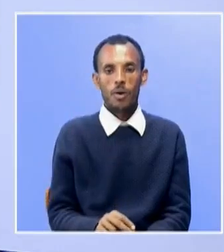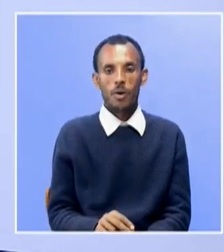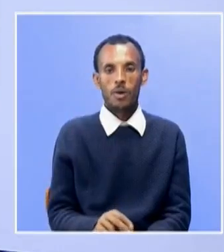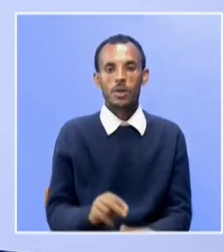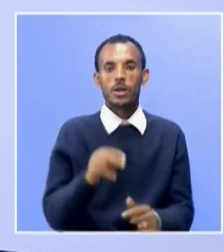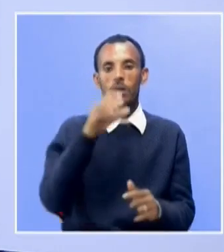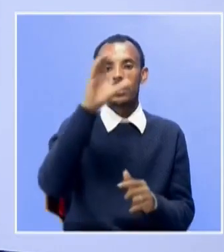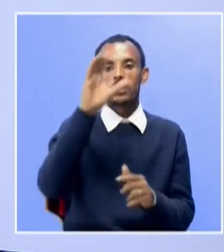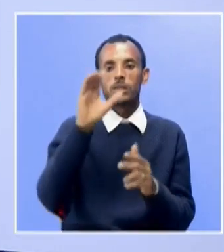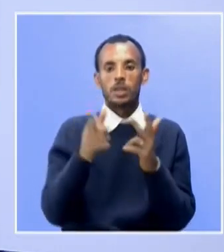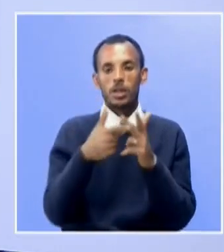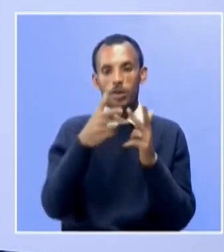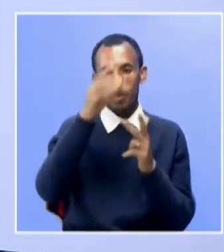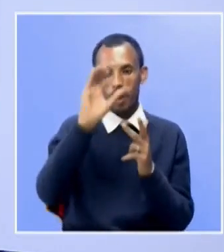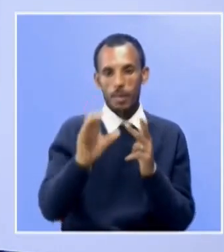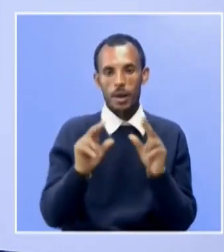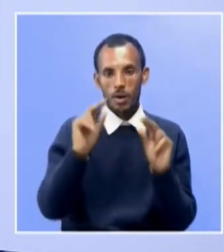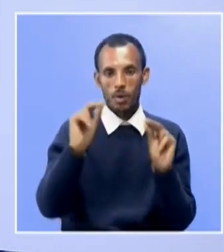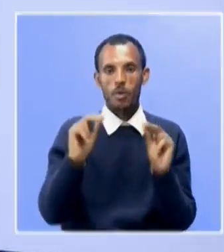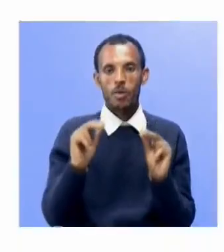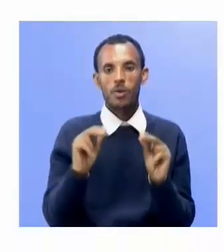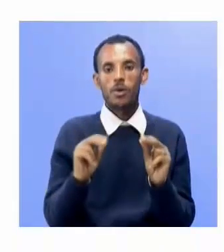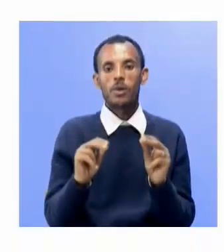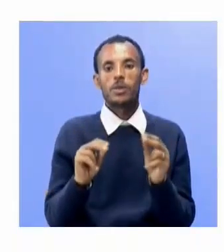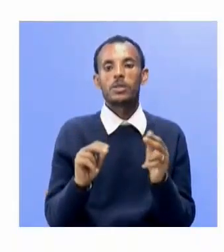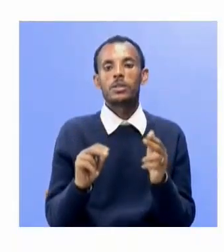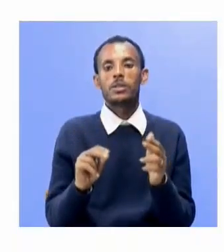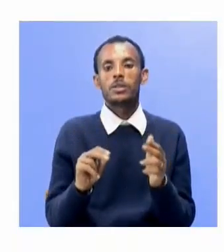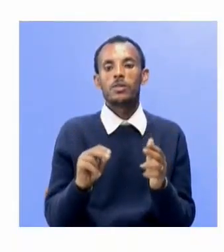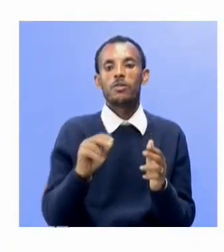no 44 here. We have 44,